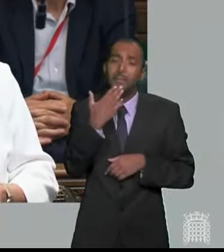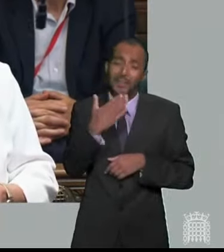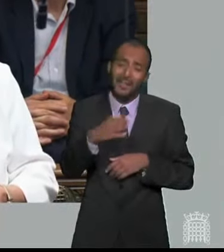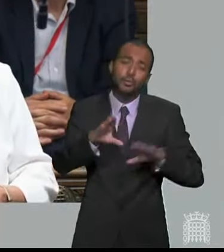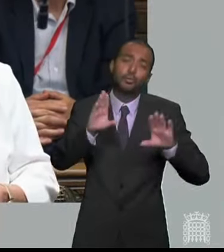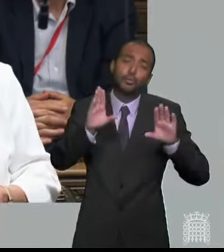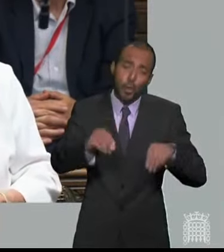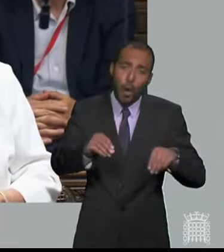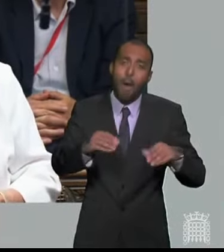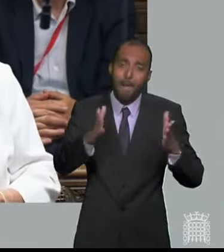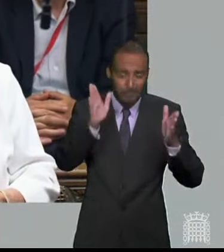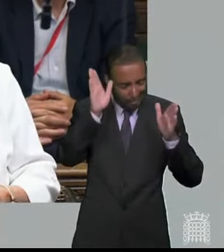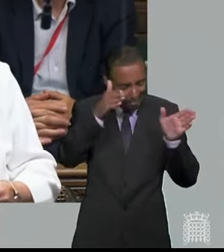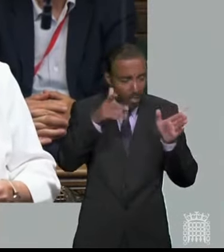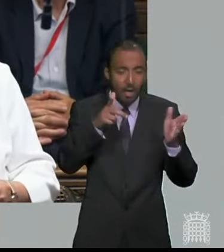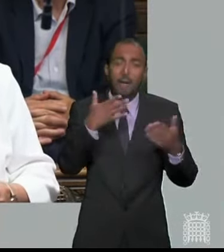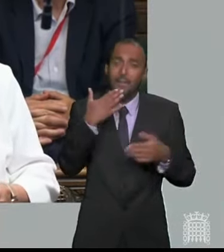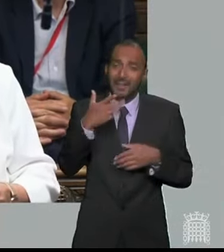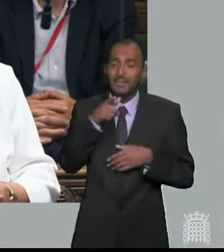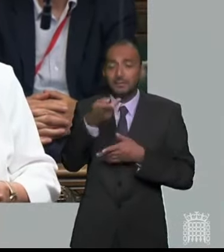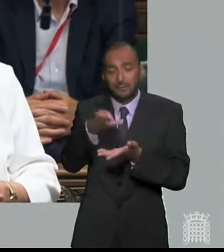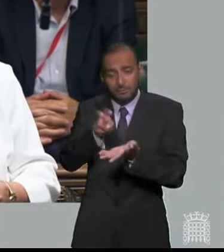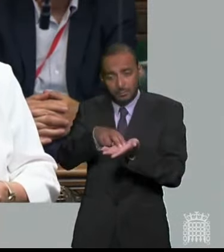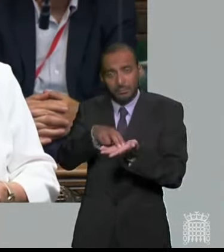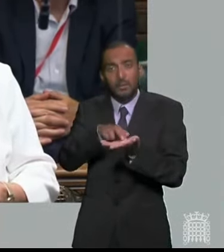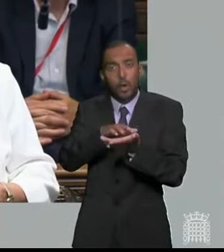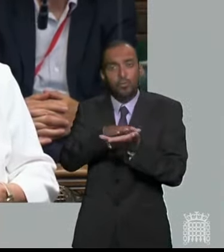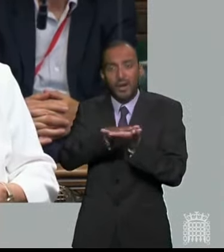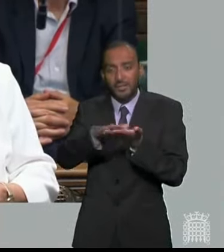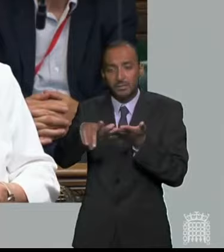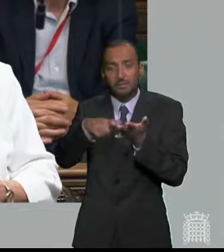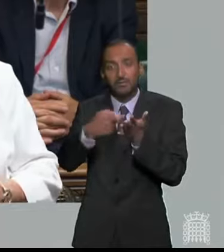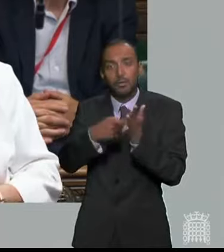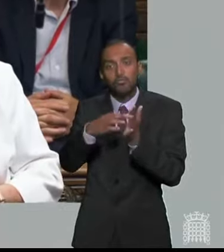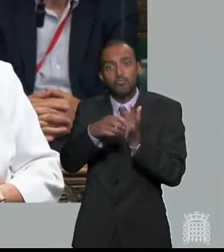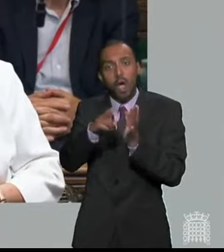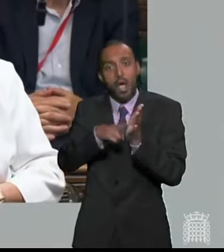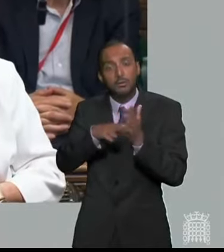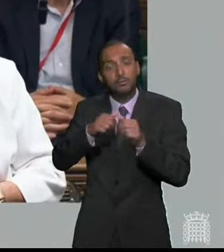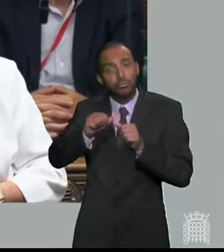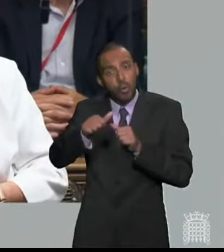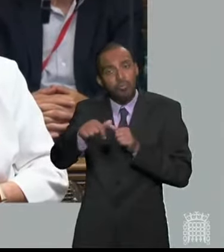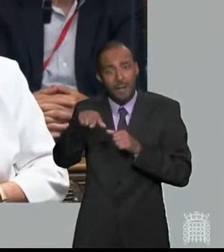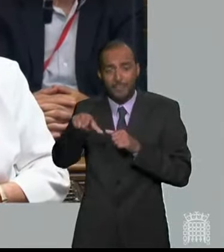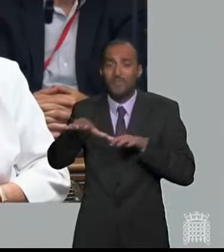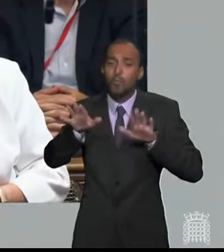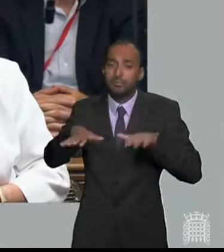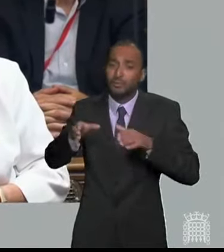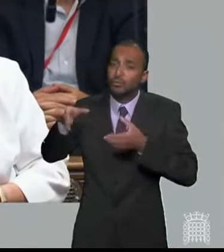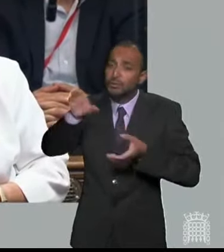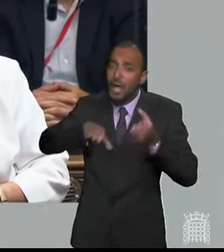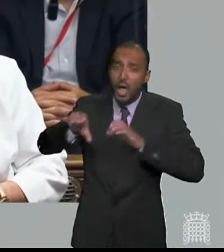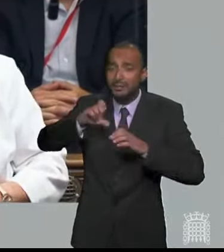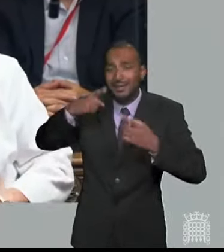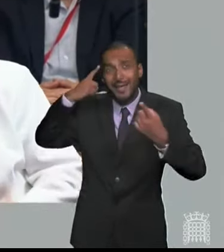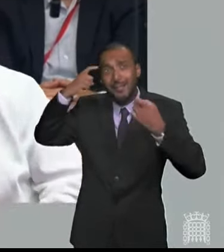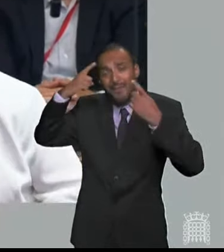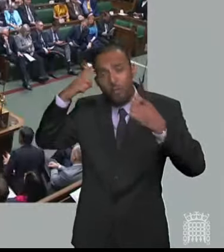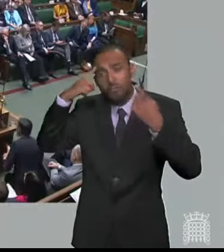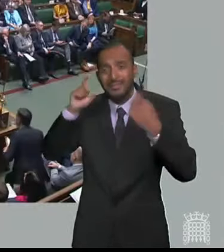subscribe to the Horizon programme for the sake of vital British science, innovation and cancer